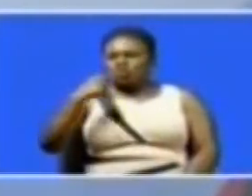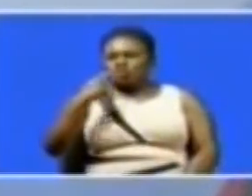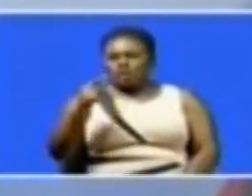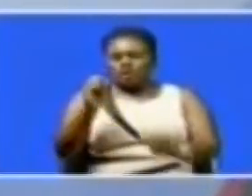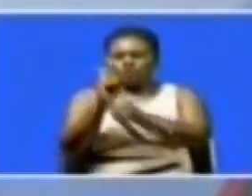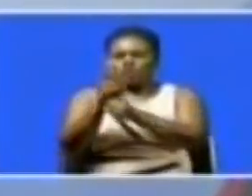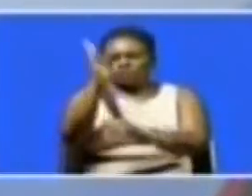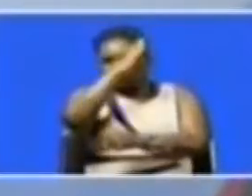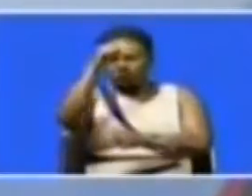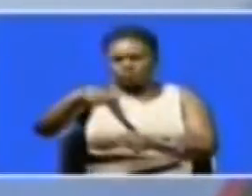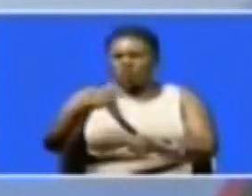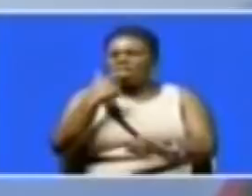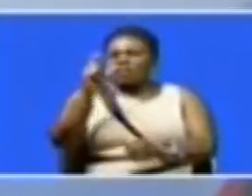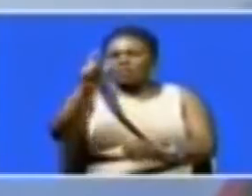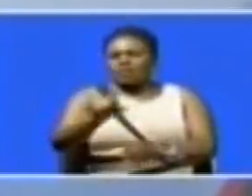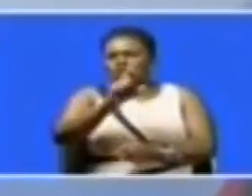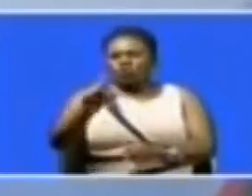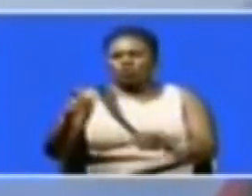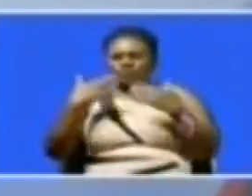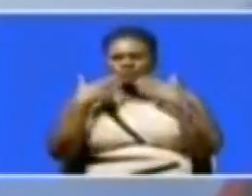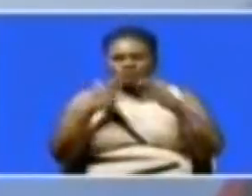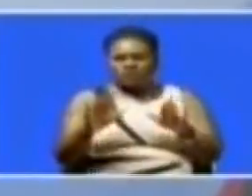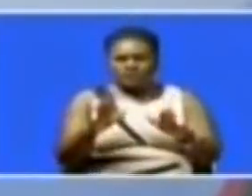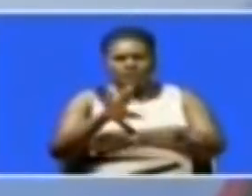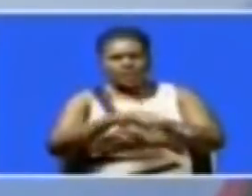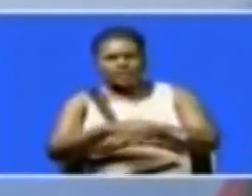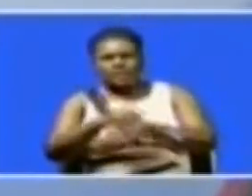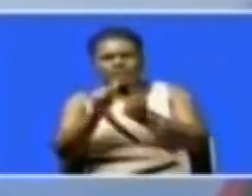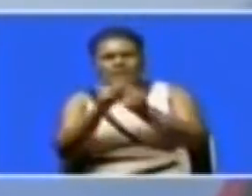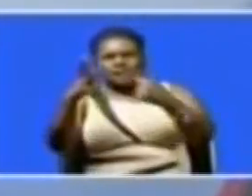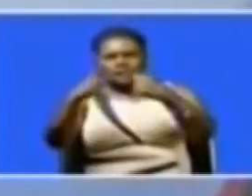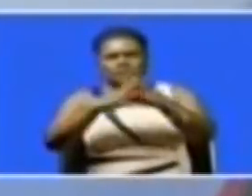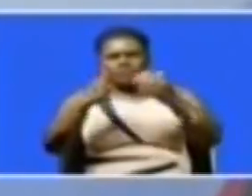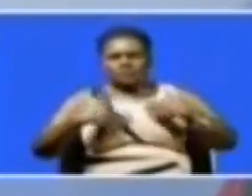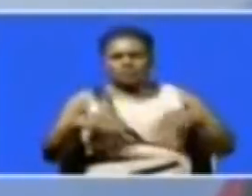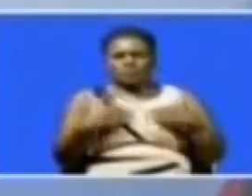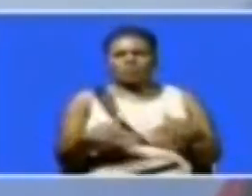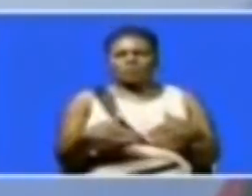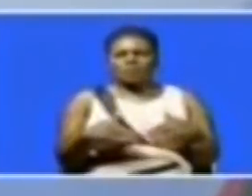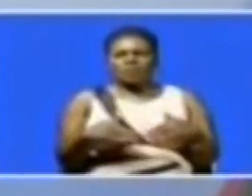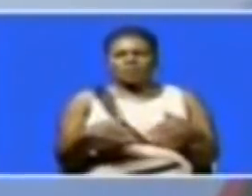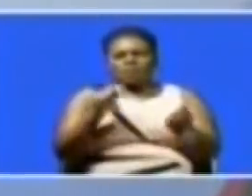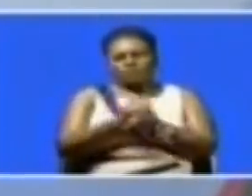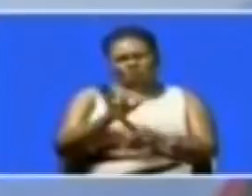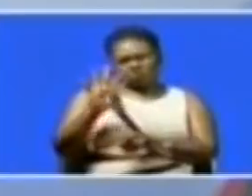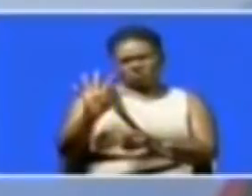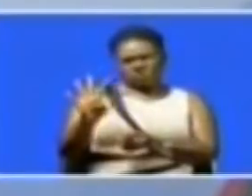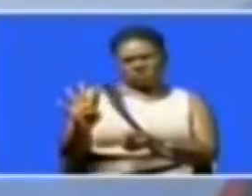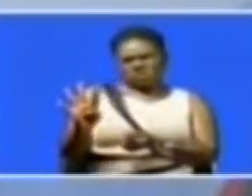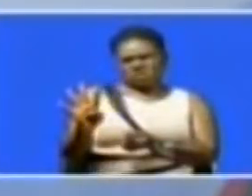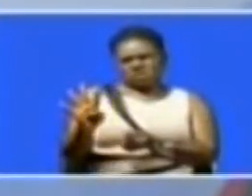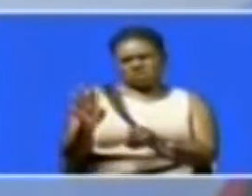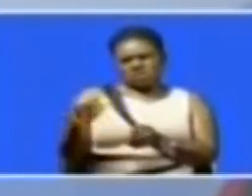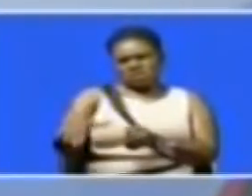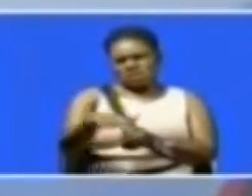p.m. today, the Kenya Red Cross said it had completed tracing 19 people who were earlier unaccounted for. 14 Riverside Drive remains